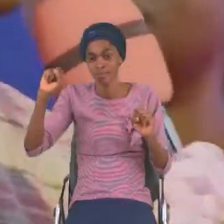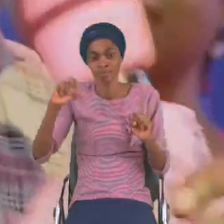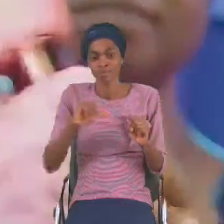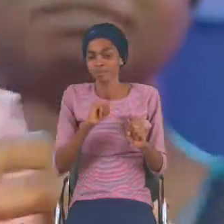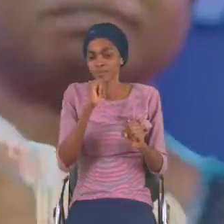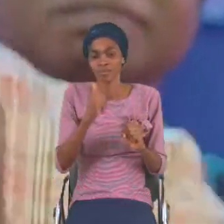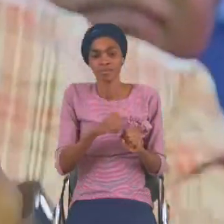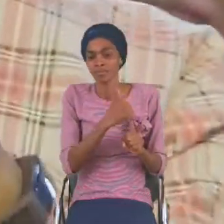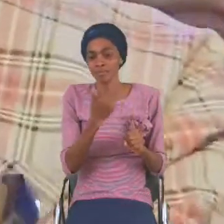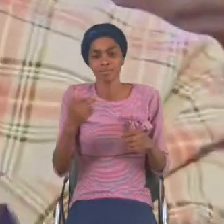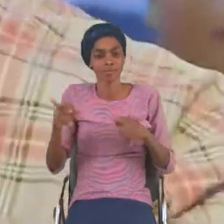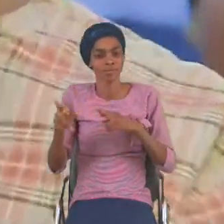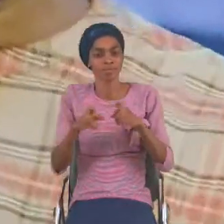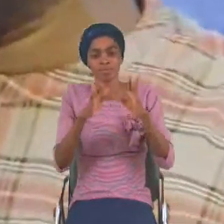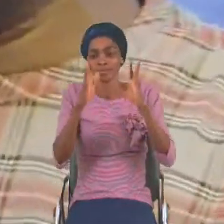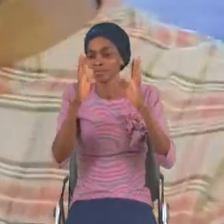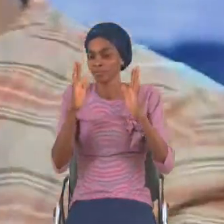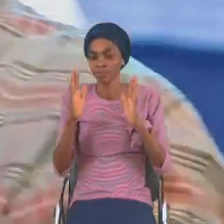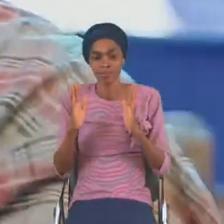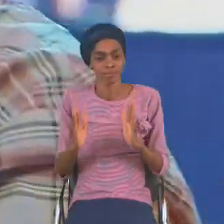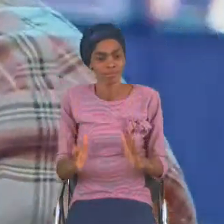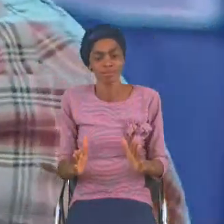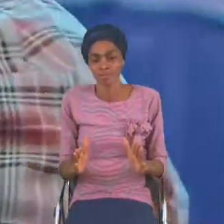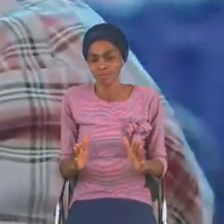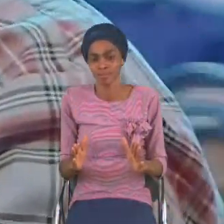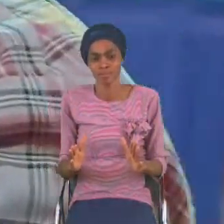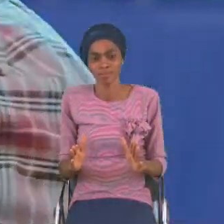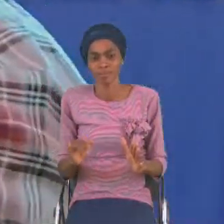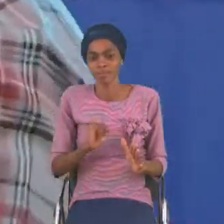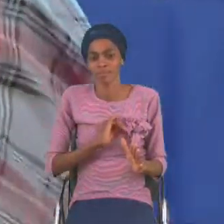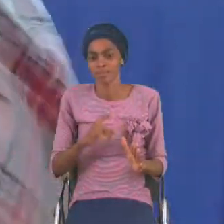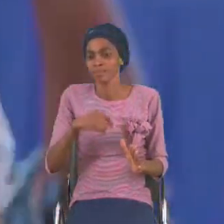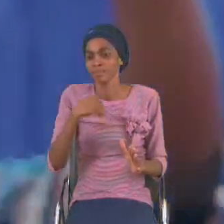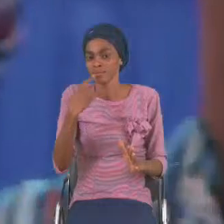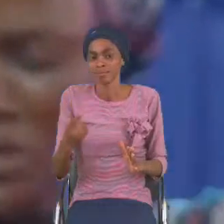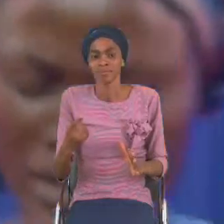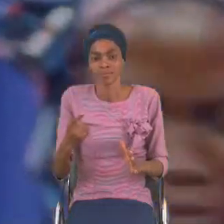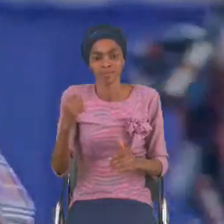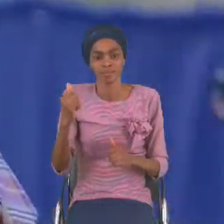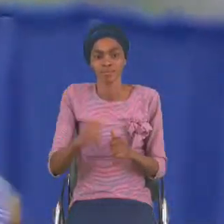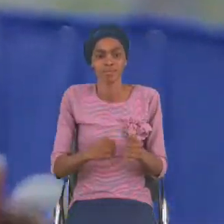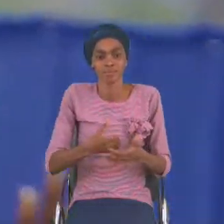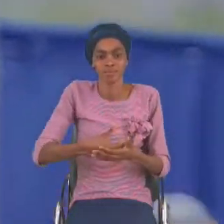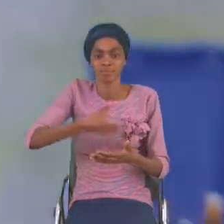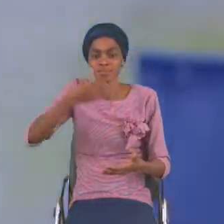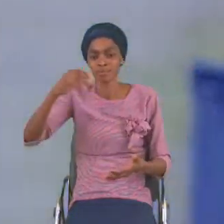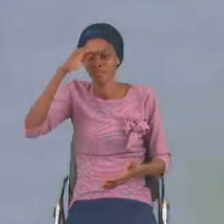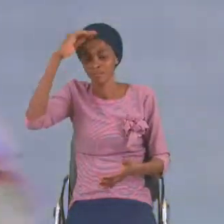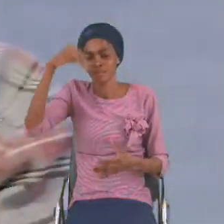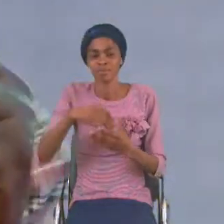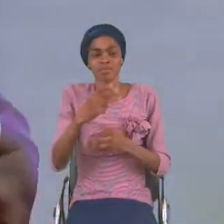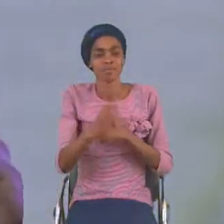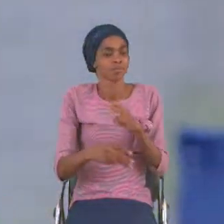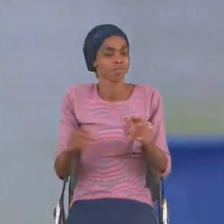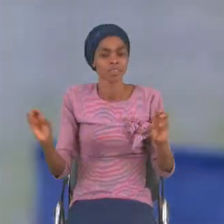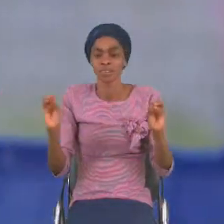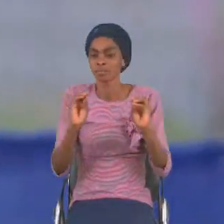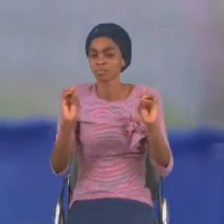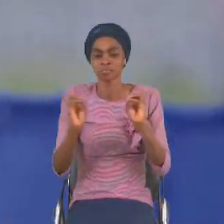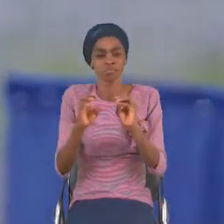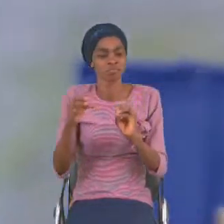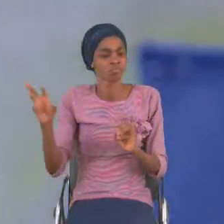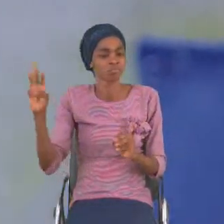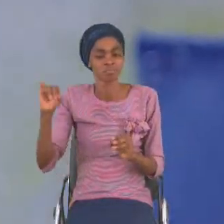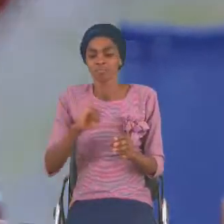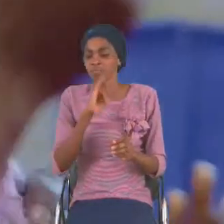not any ruler. I say every rich man in this world, none of them is qualified